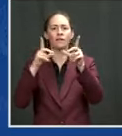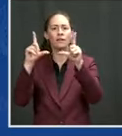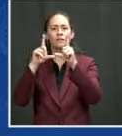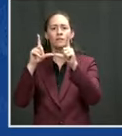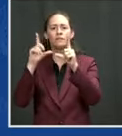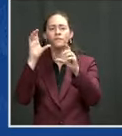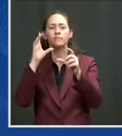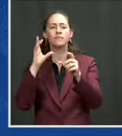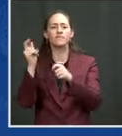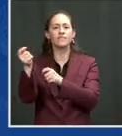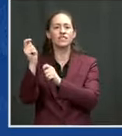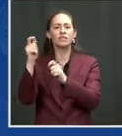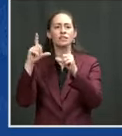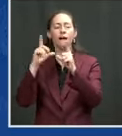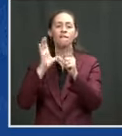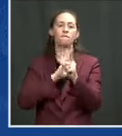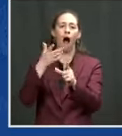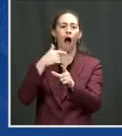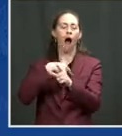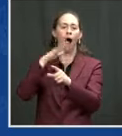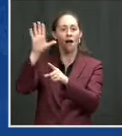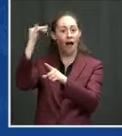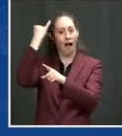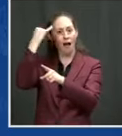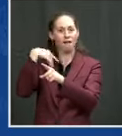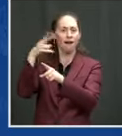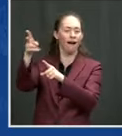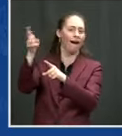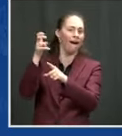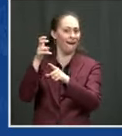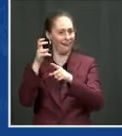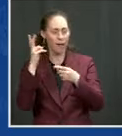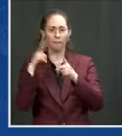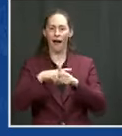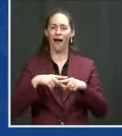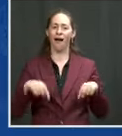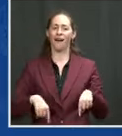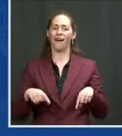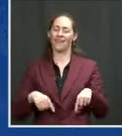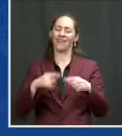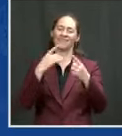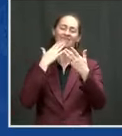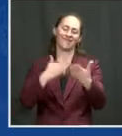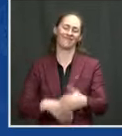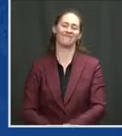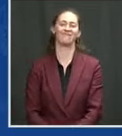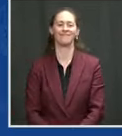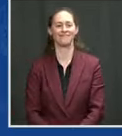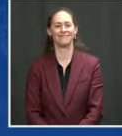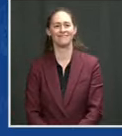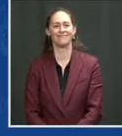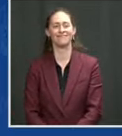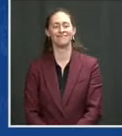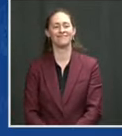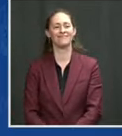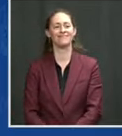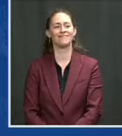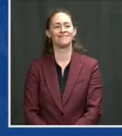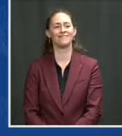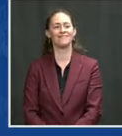we're deploying it and we appreciate your support to do that. Well, you've done an incredible job. And